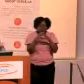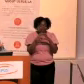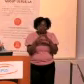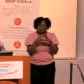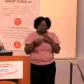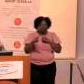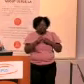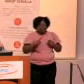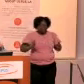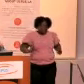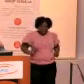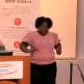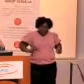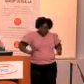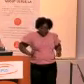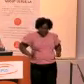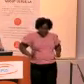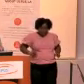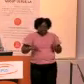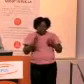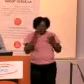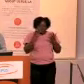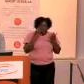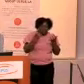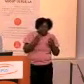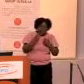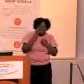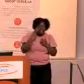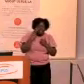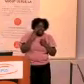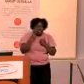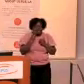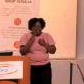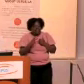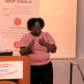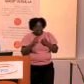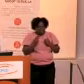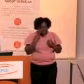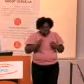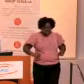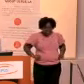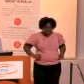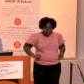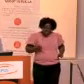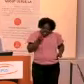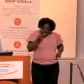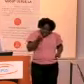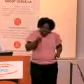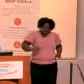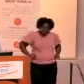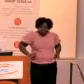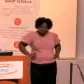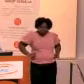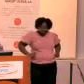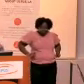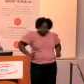kidney biopsy afterwards just to see, there's often still a little bit of inflammation going on.